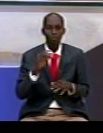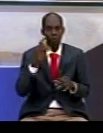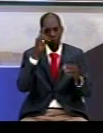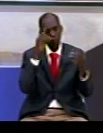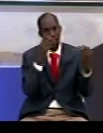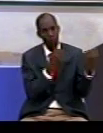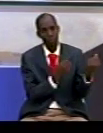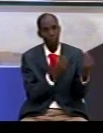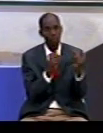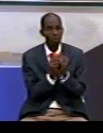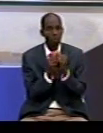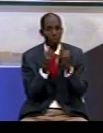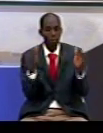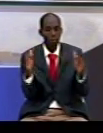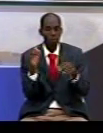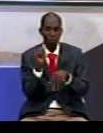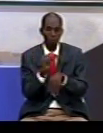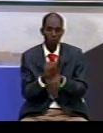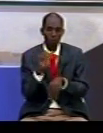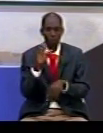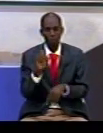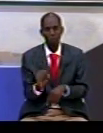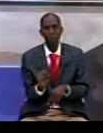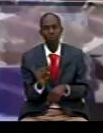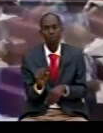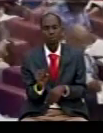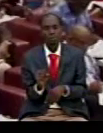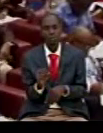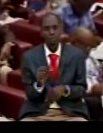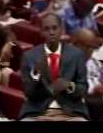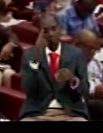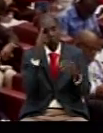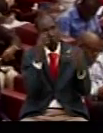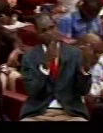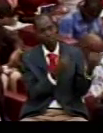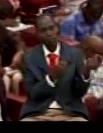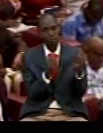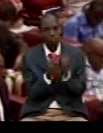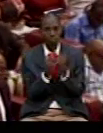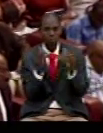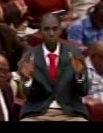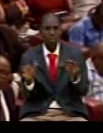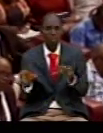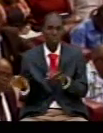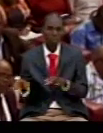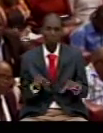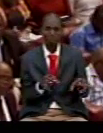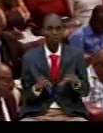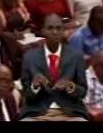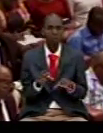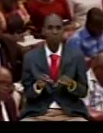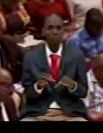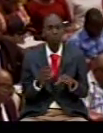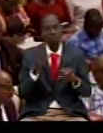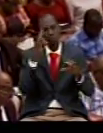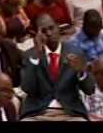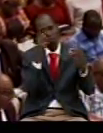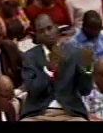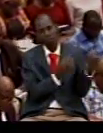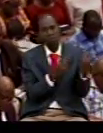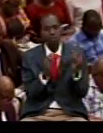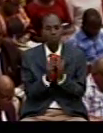faith without works, faith without action,